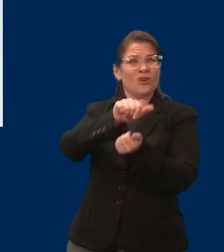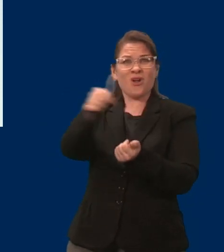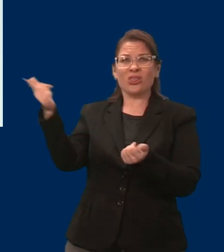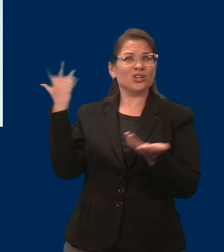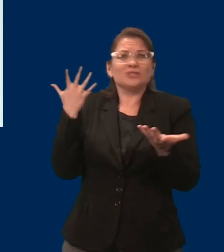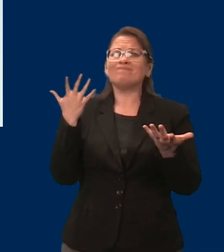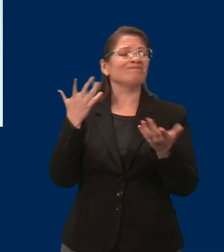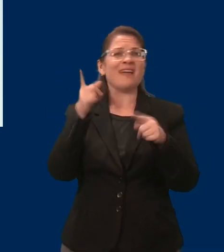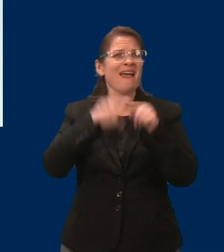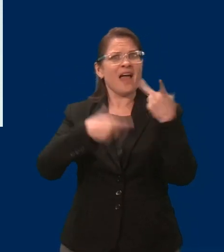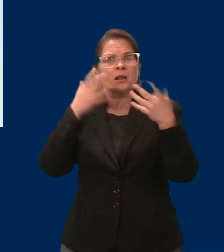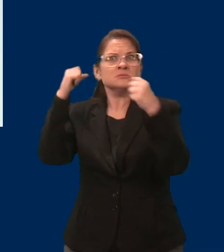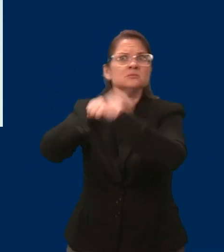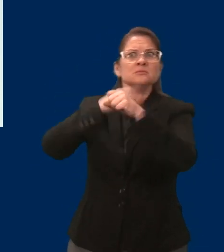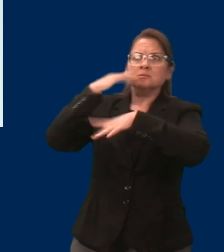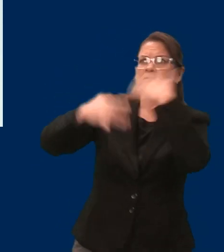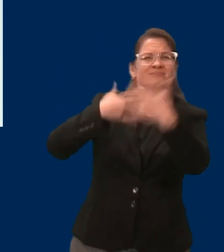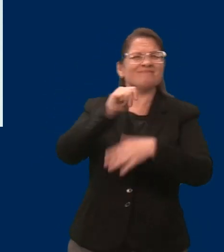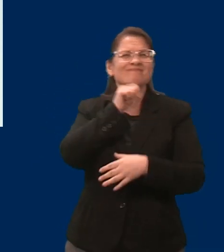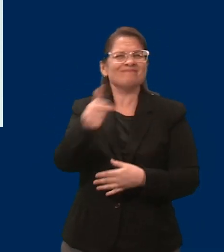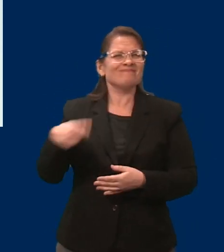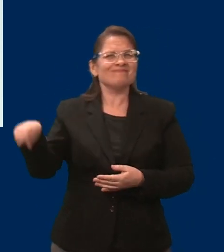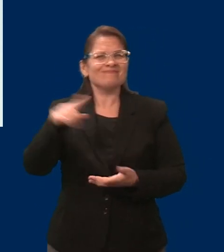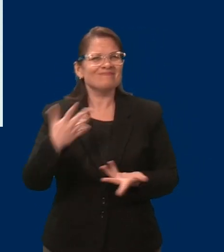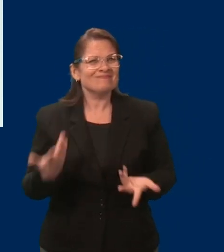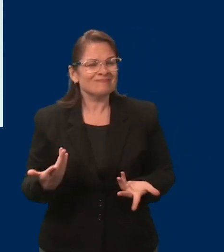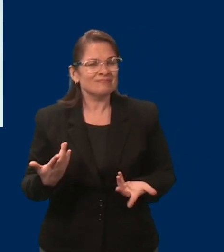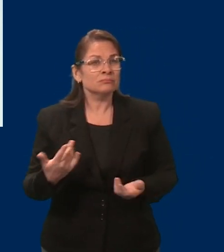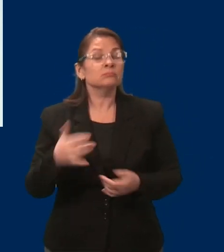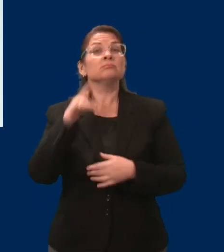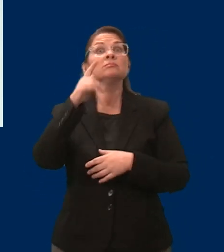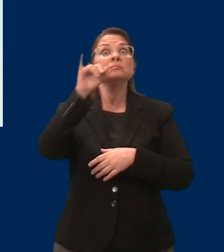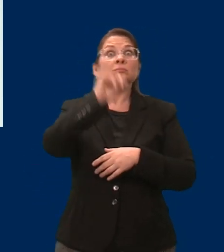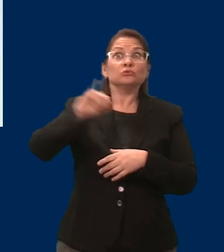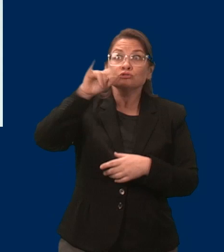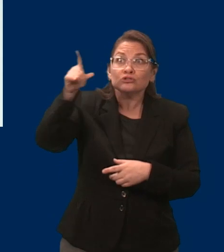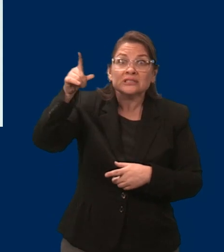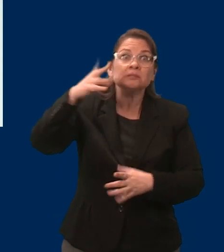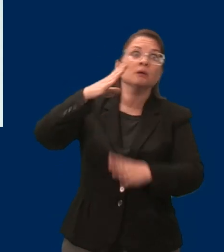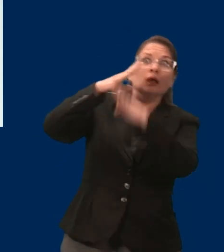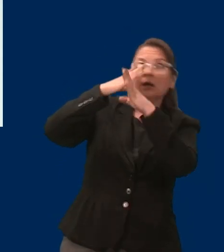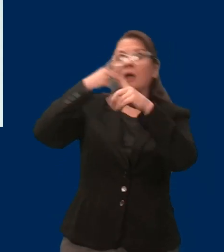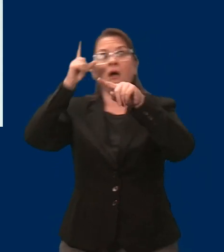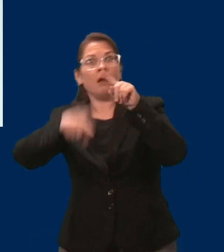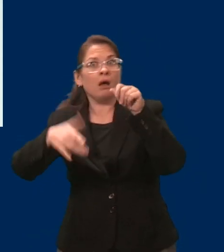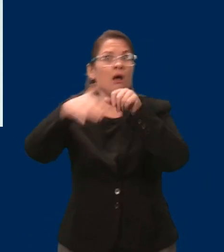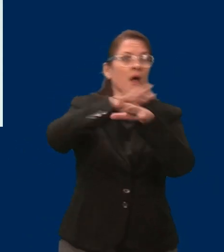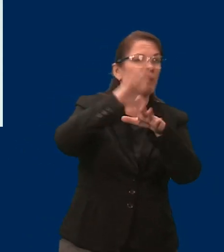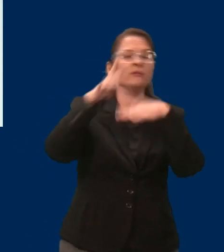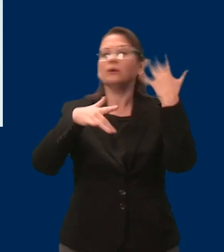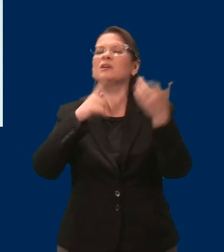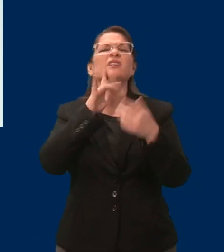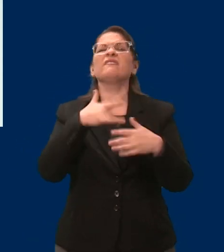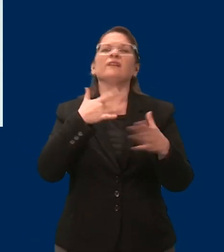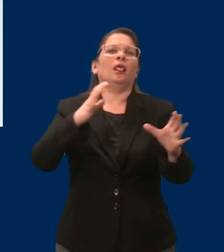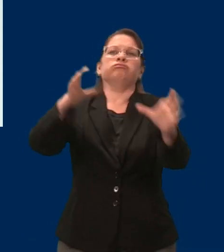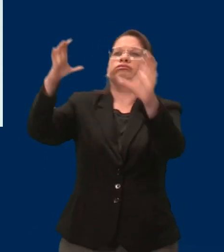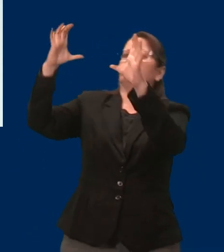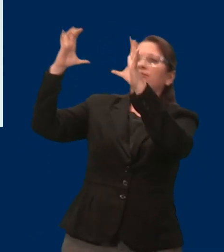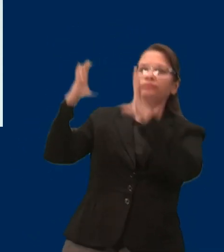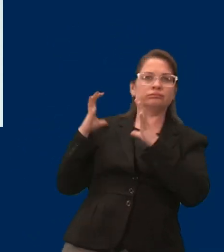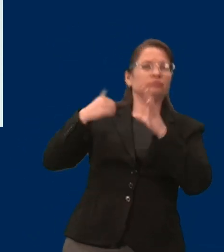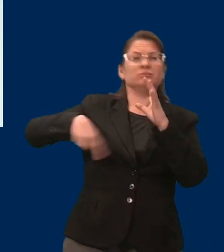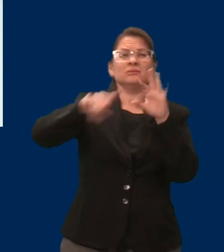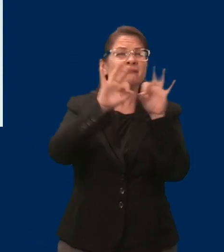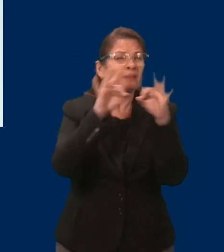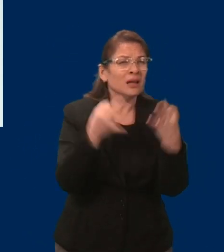you put another barrier of insurance issues that they have to go through, it's hard on the child as well as the family. And that's the other thing I think we